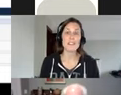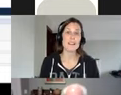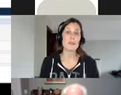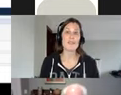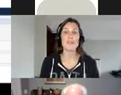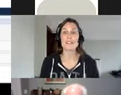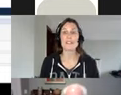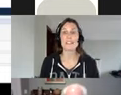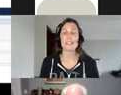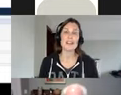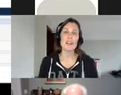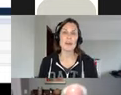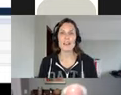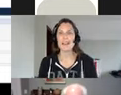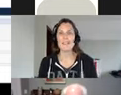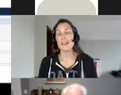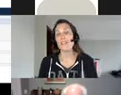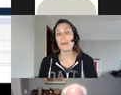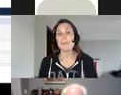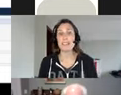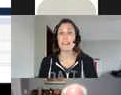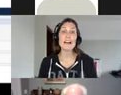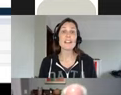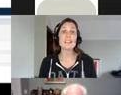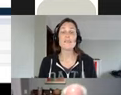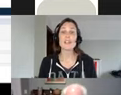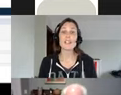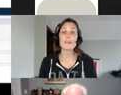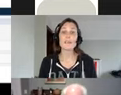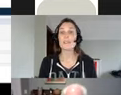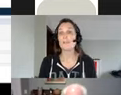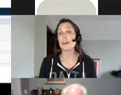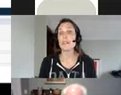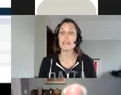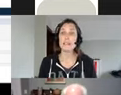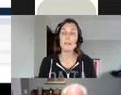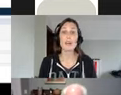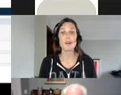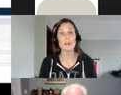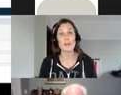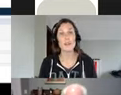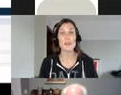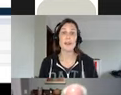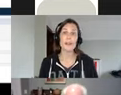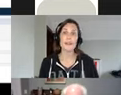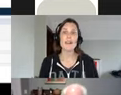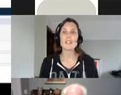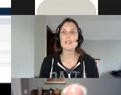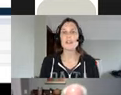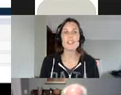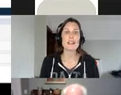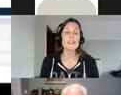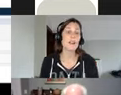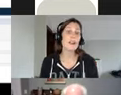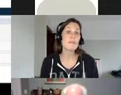products. For instance, we've got a lot of map design and analysis functions built into products like Tableau and Cardo and